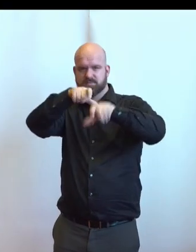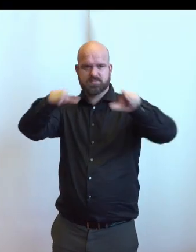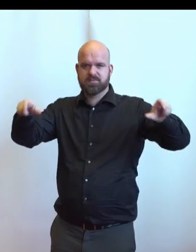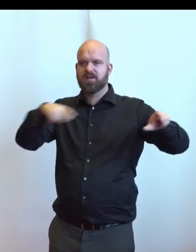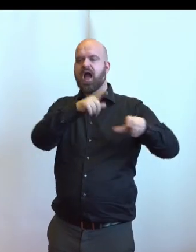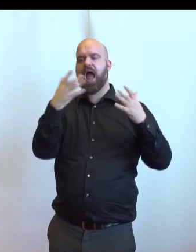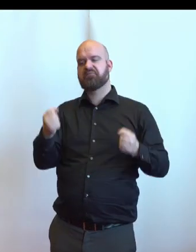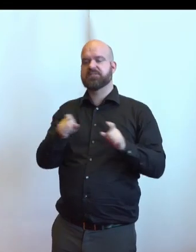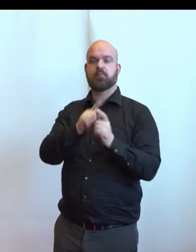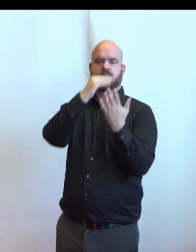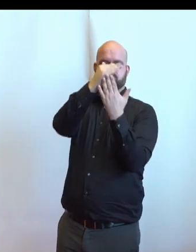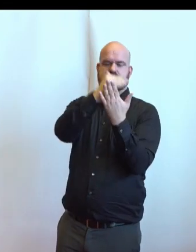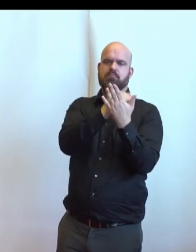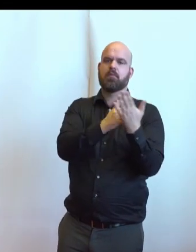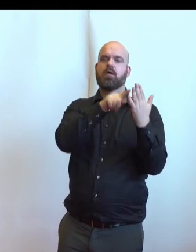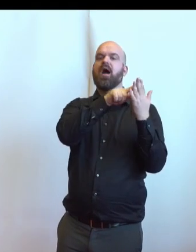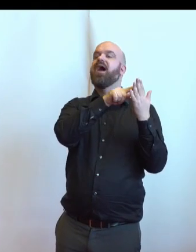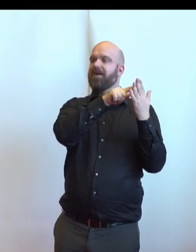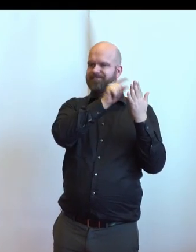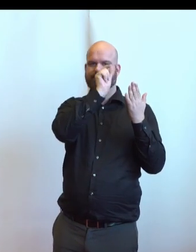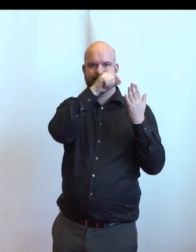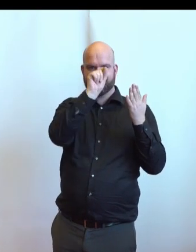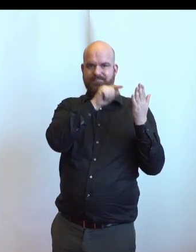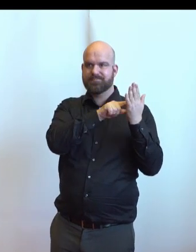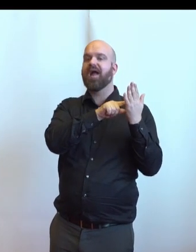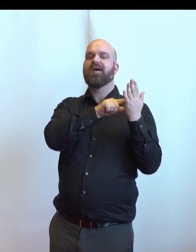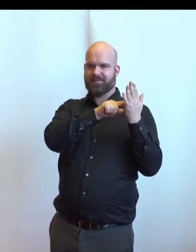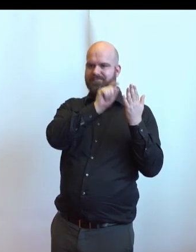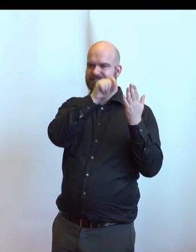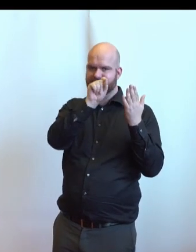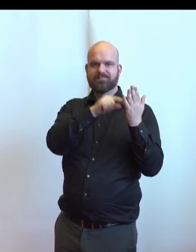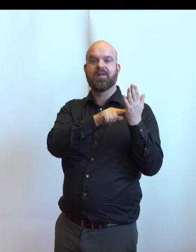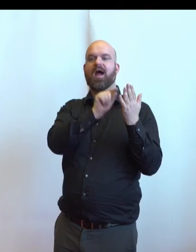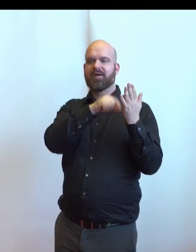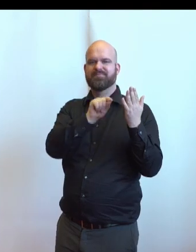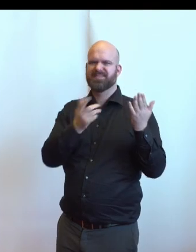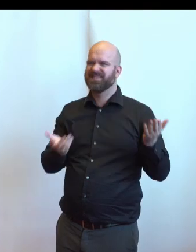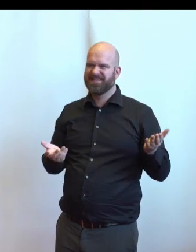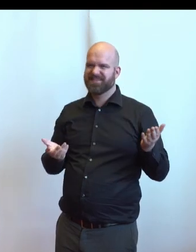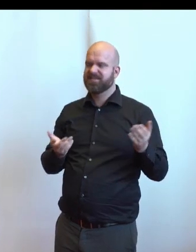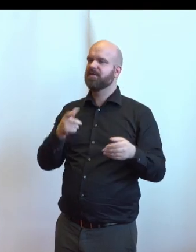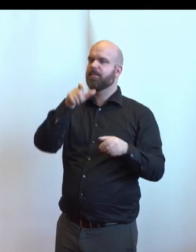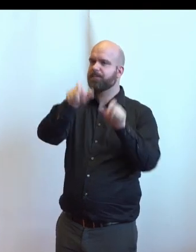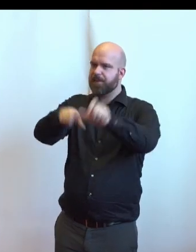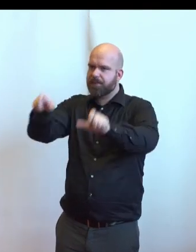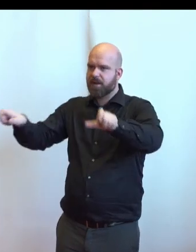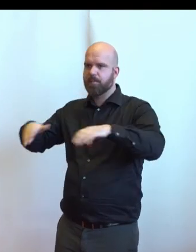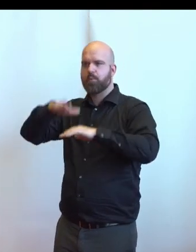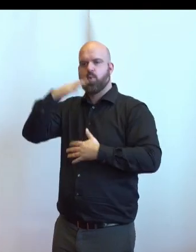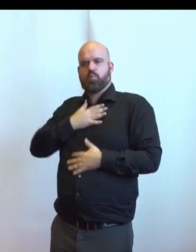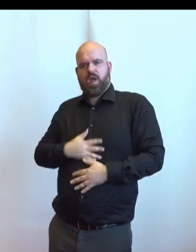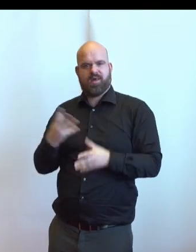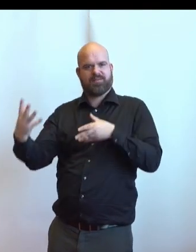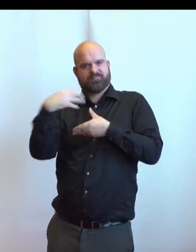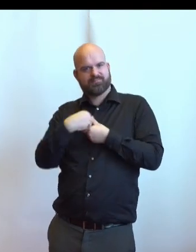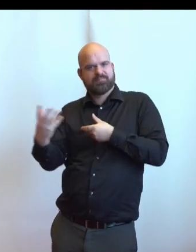more hybrid, who are much more focused on actually the business realities and being part of those conversations and those relationships. I think